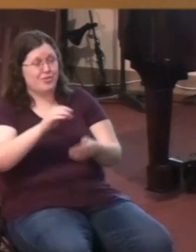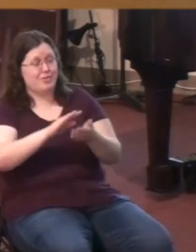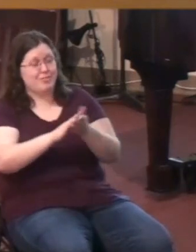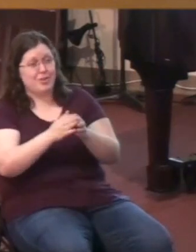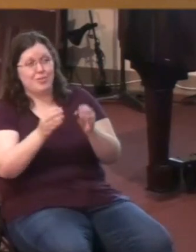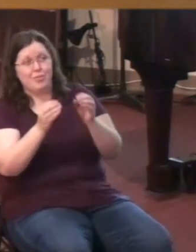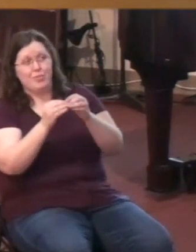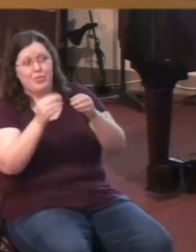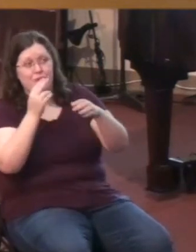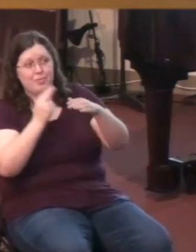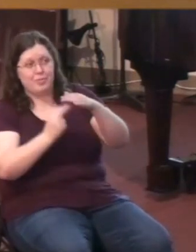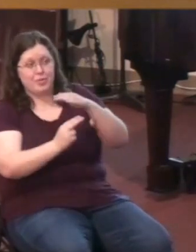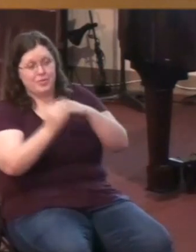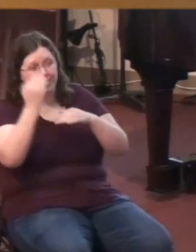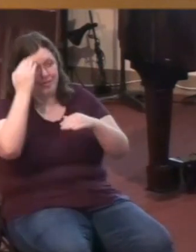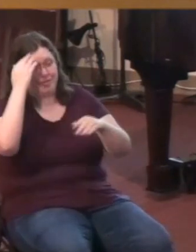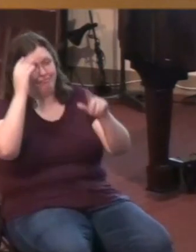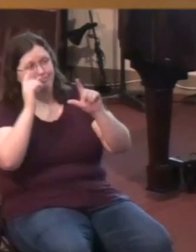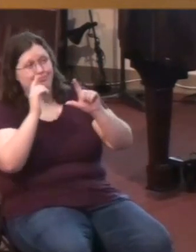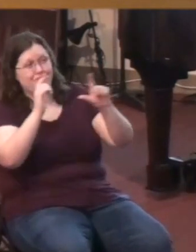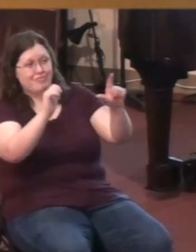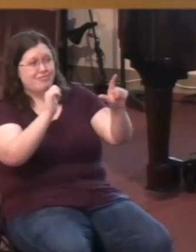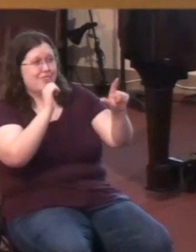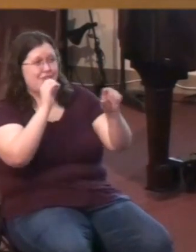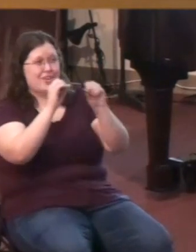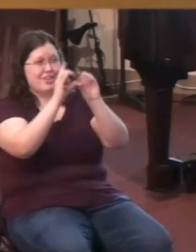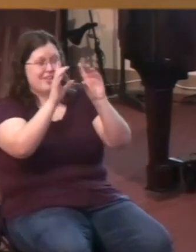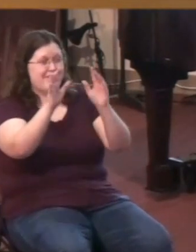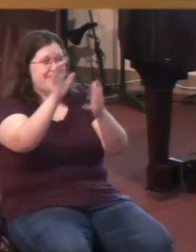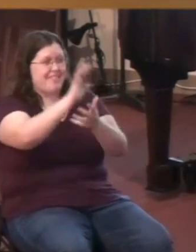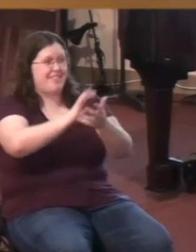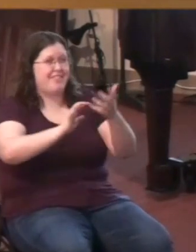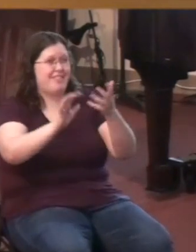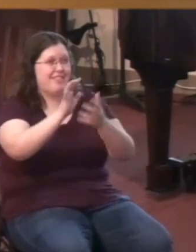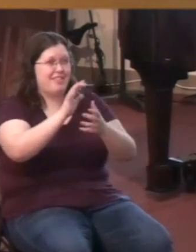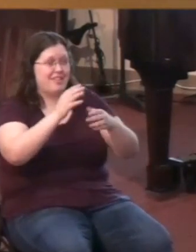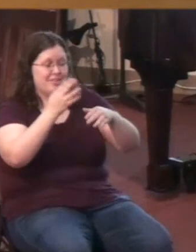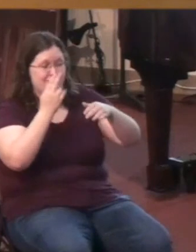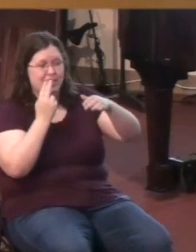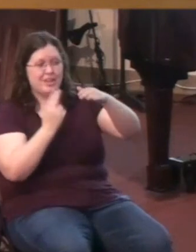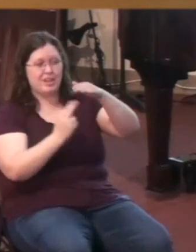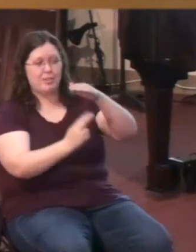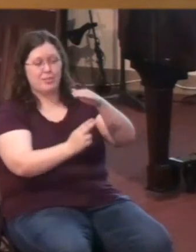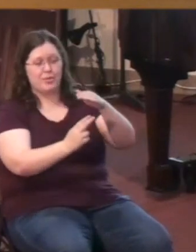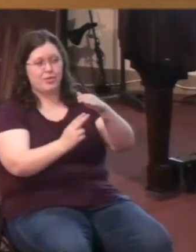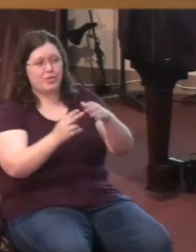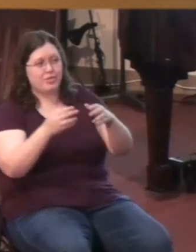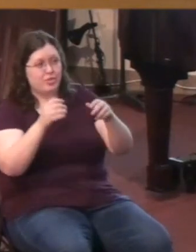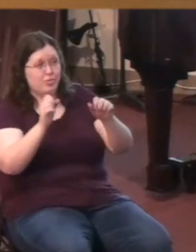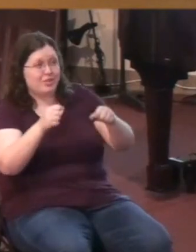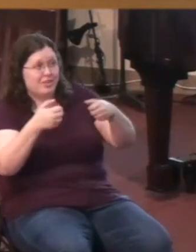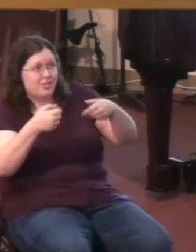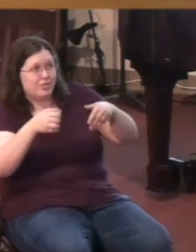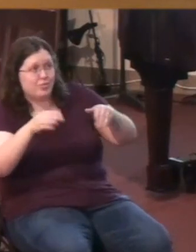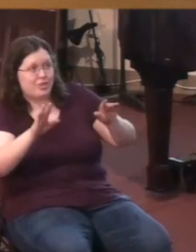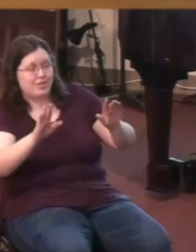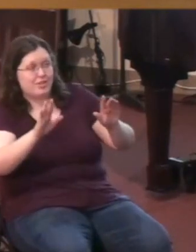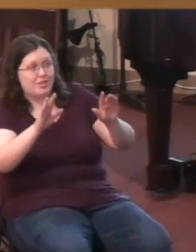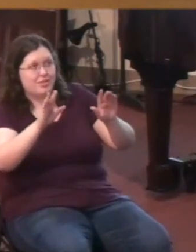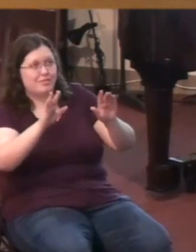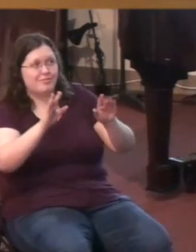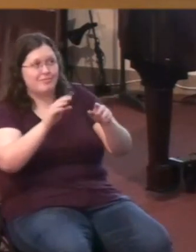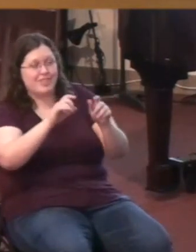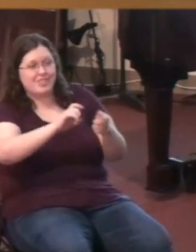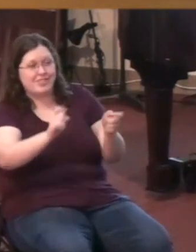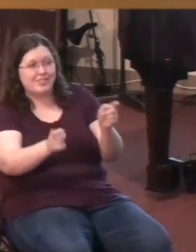its projections are not as clear as what they could be, and to be humble enough to surrender them? And then the third